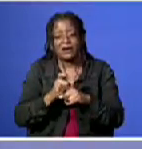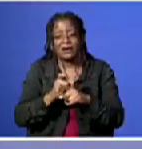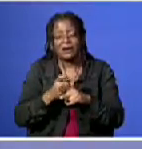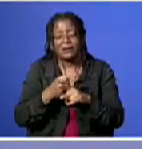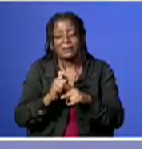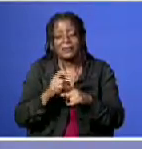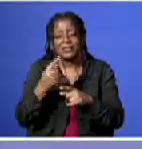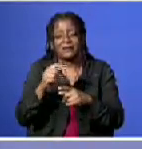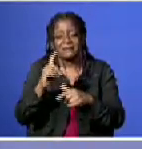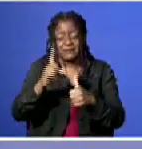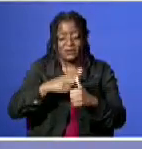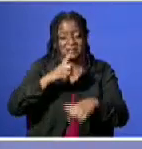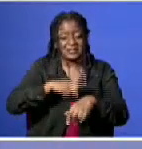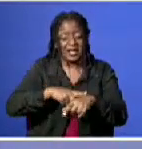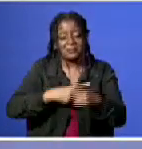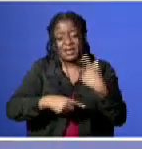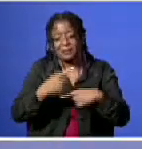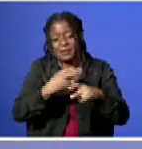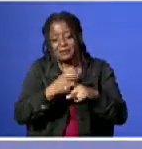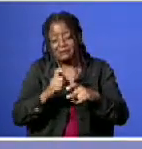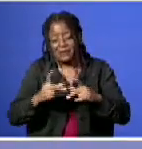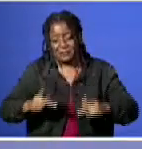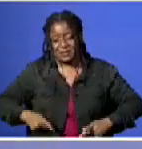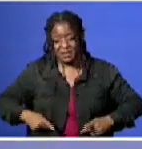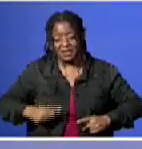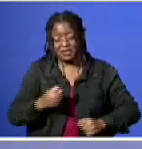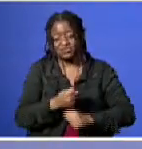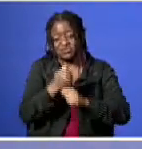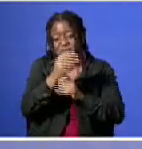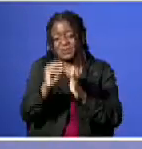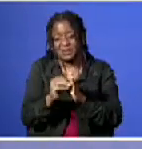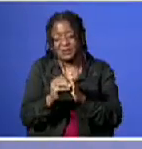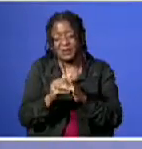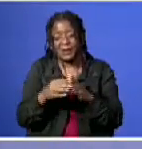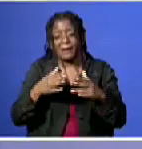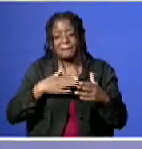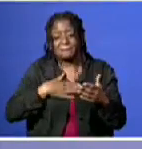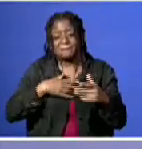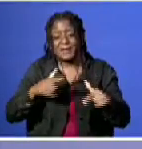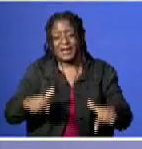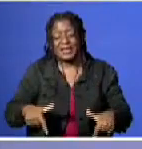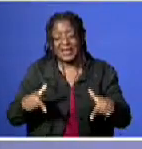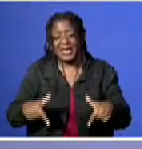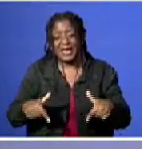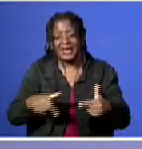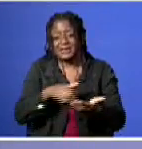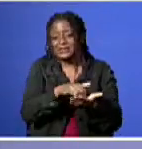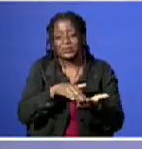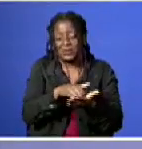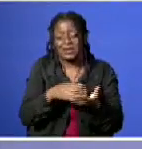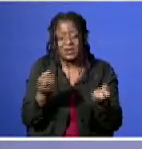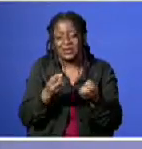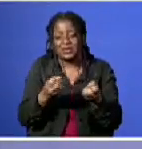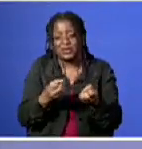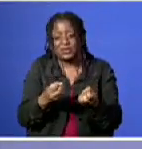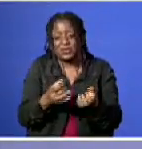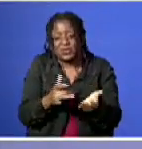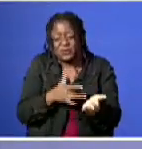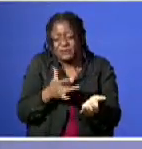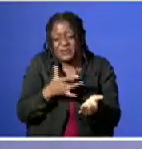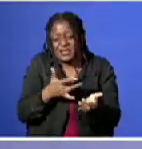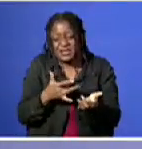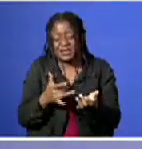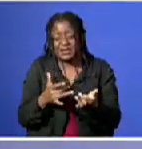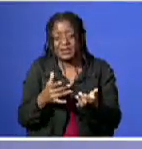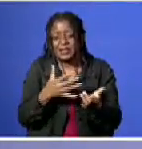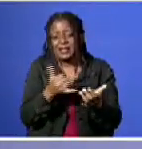coming from dialysis, my legs gave out. So I had no feelings in my leg. So